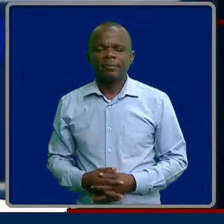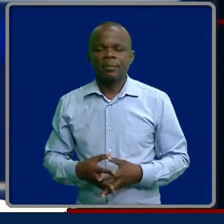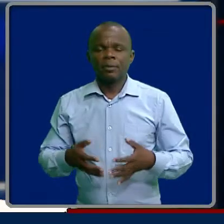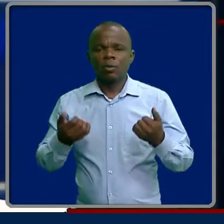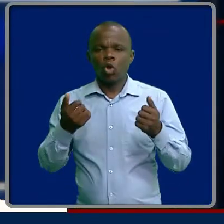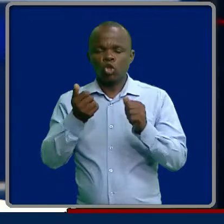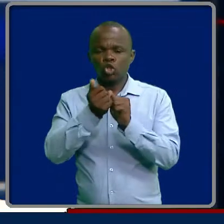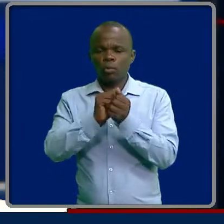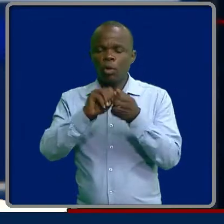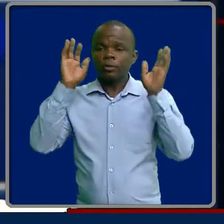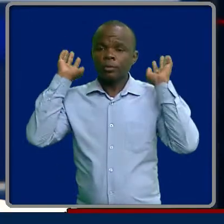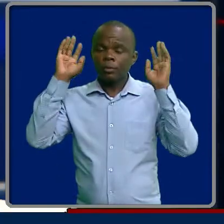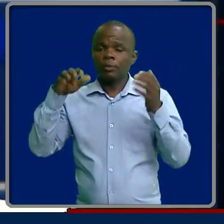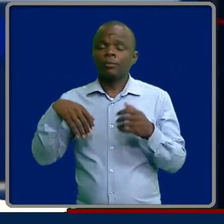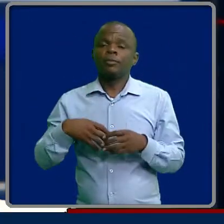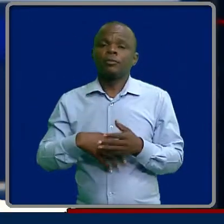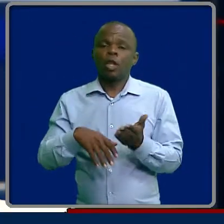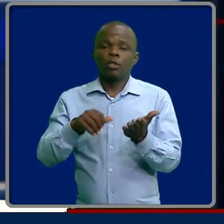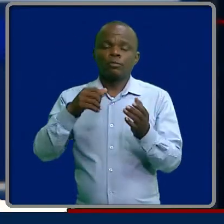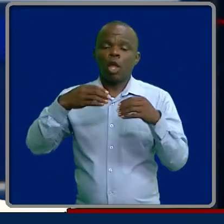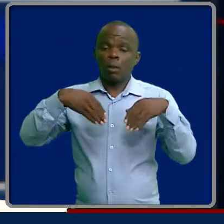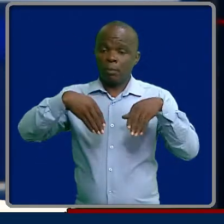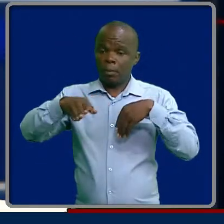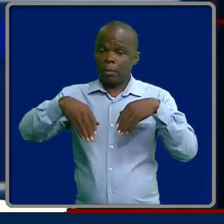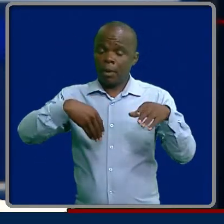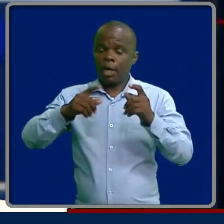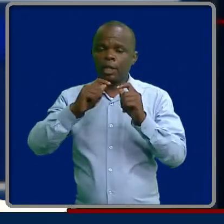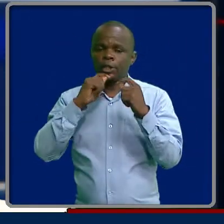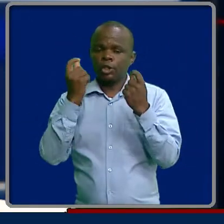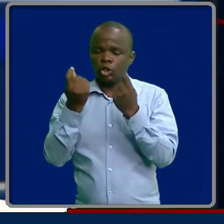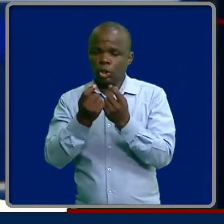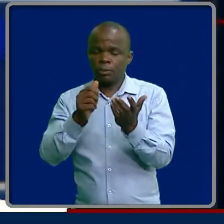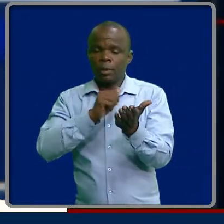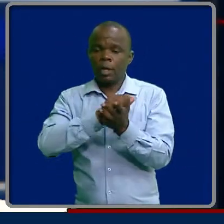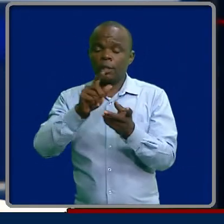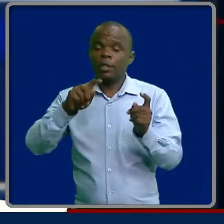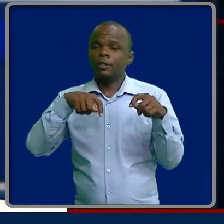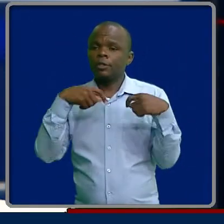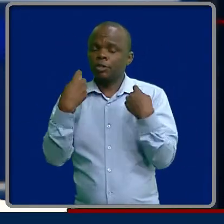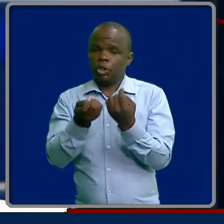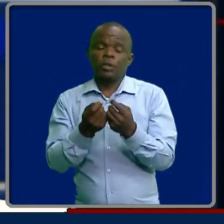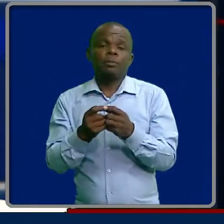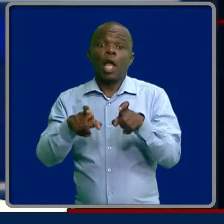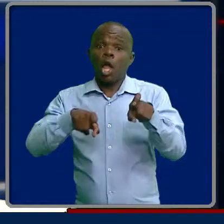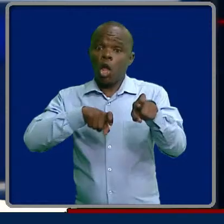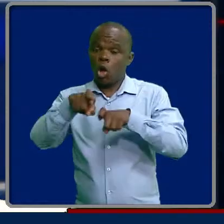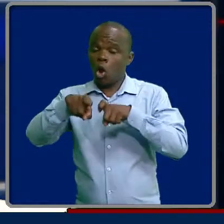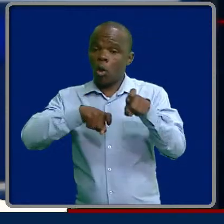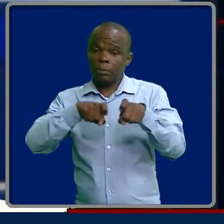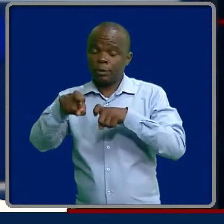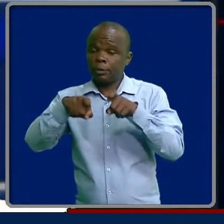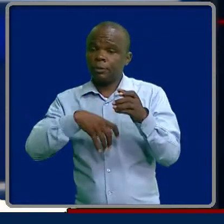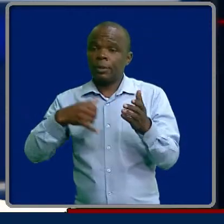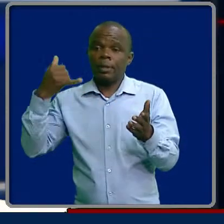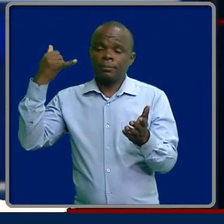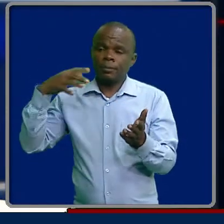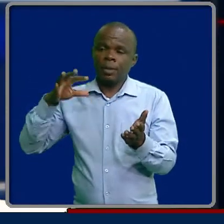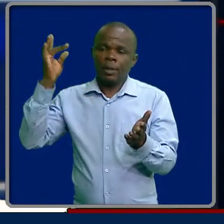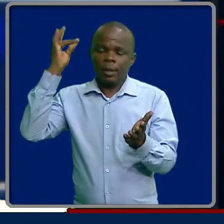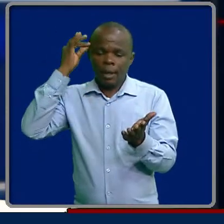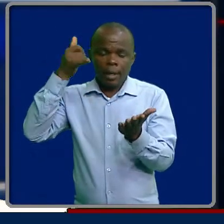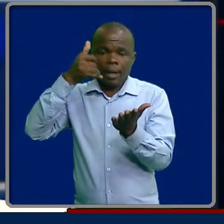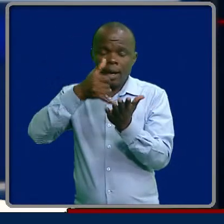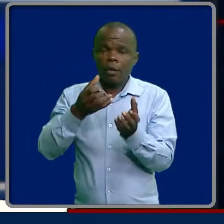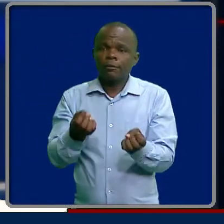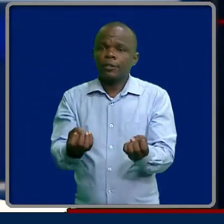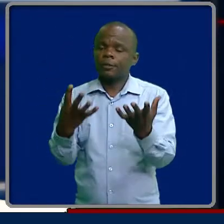And moving on to sports, football and cultural teams to compete in this year's Ingonyama Cup finals have received jerseys and outfits